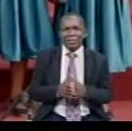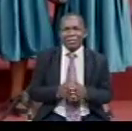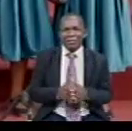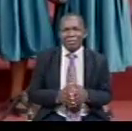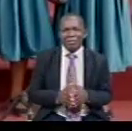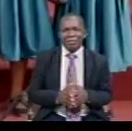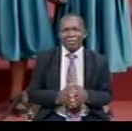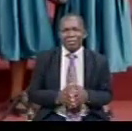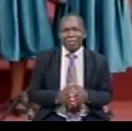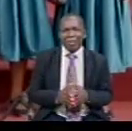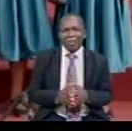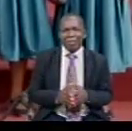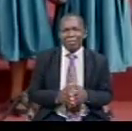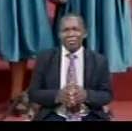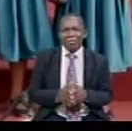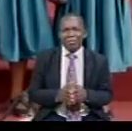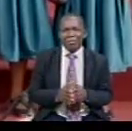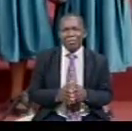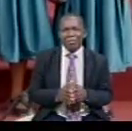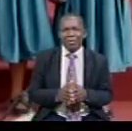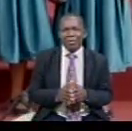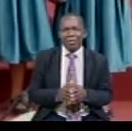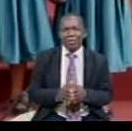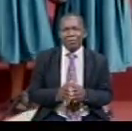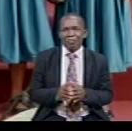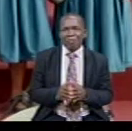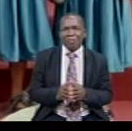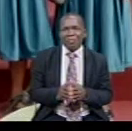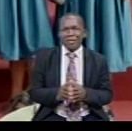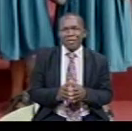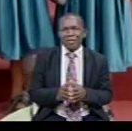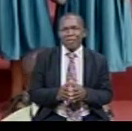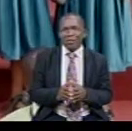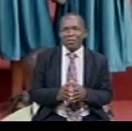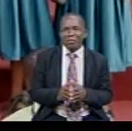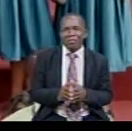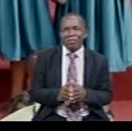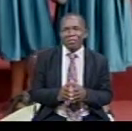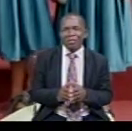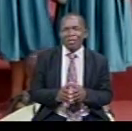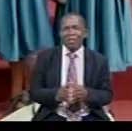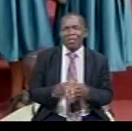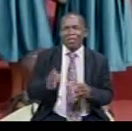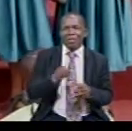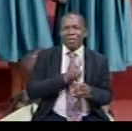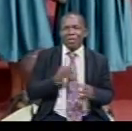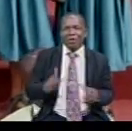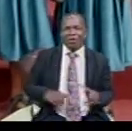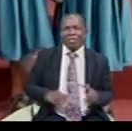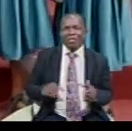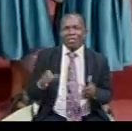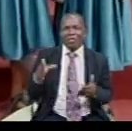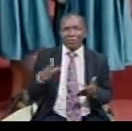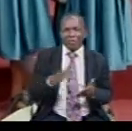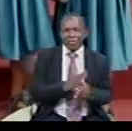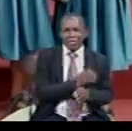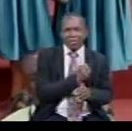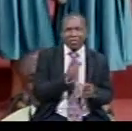God has done great things for you and I. He deserves to be praised. He deserves to be honored.